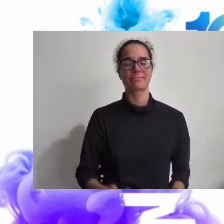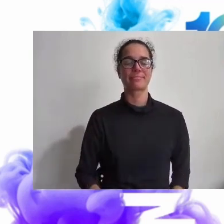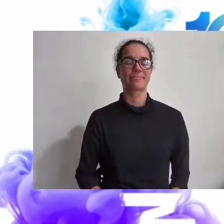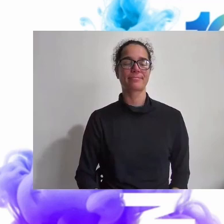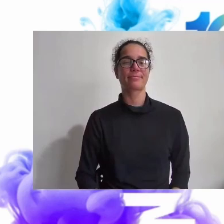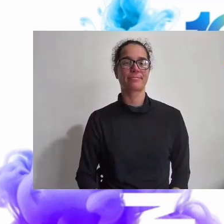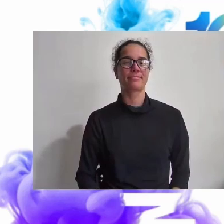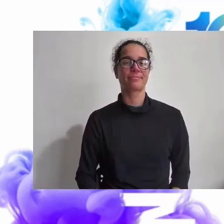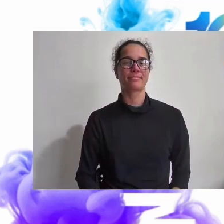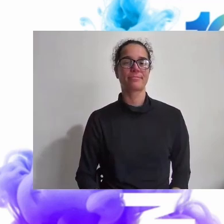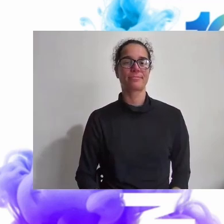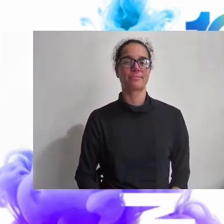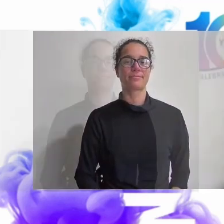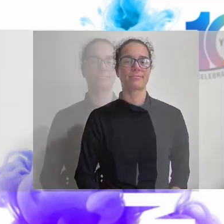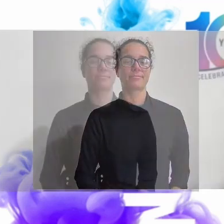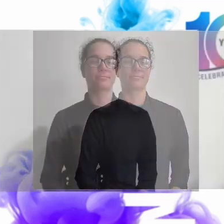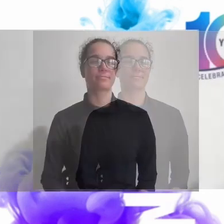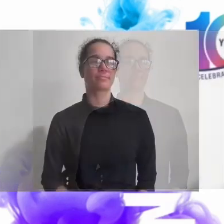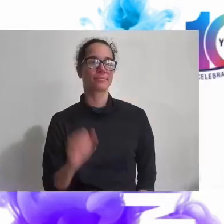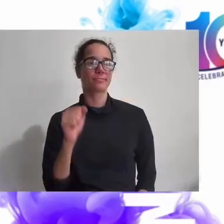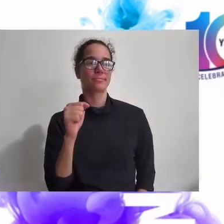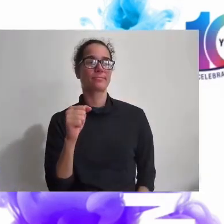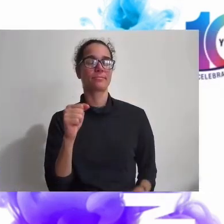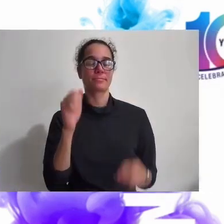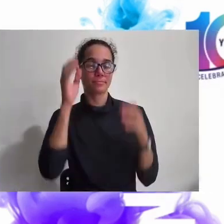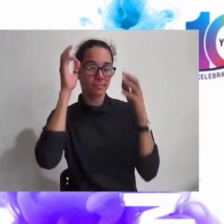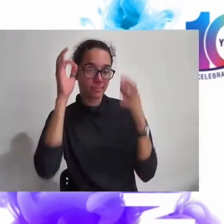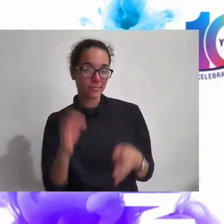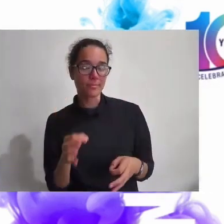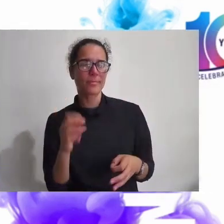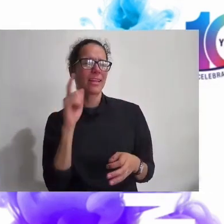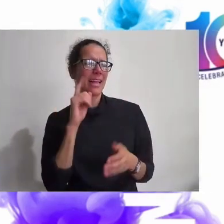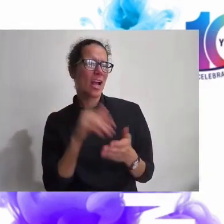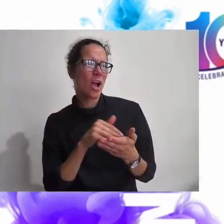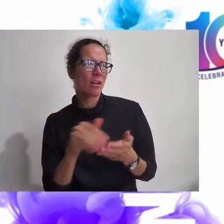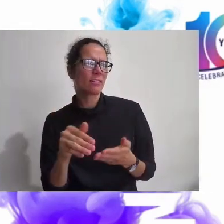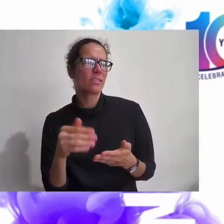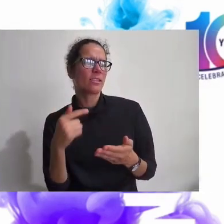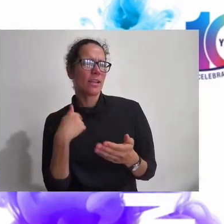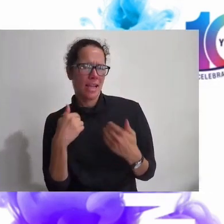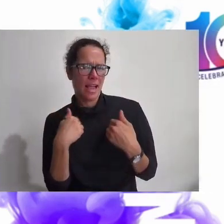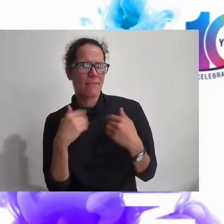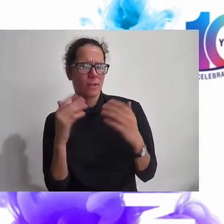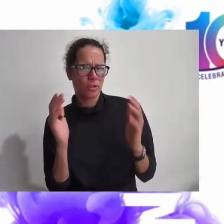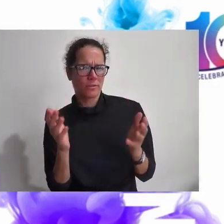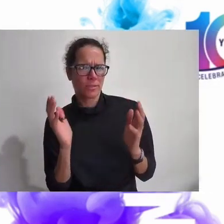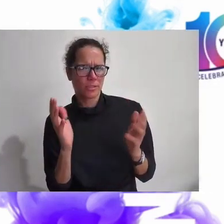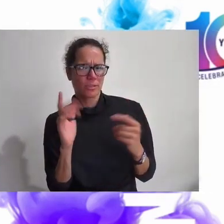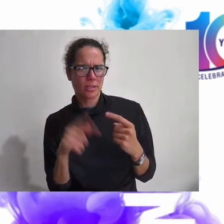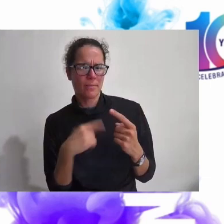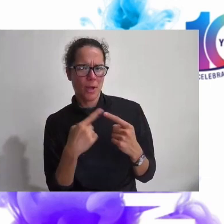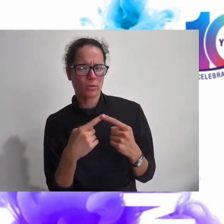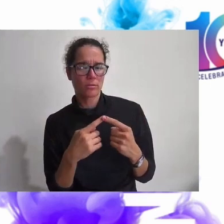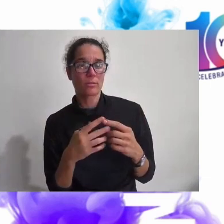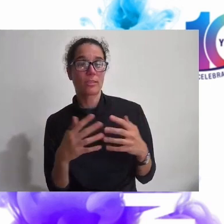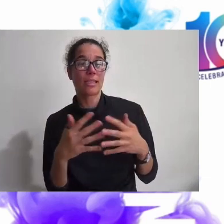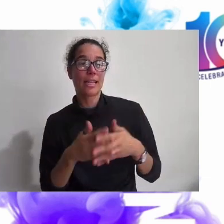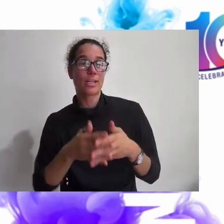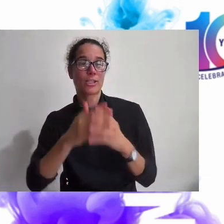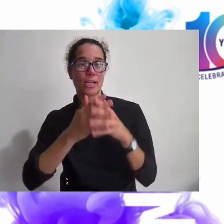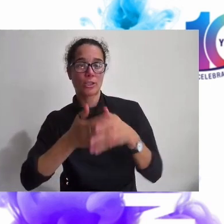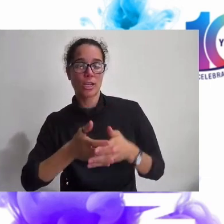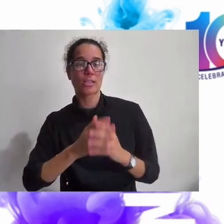Yeah, definitely. I think oftentimes I have conversations about intersectionality and the